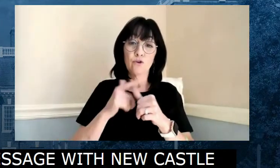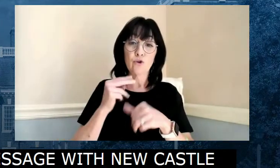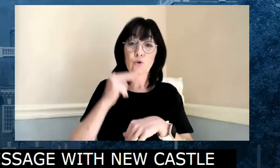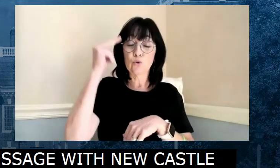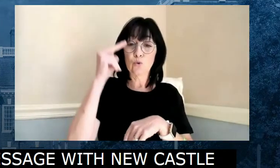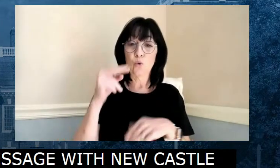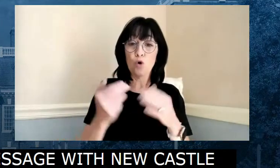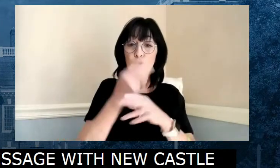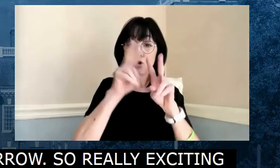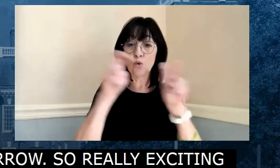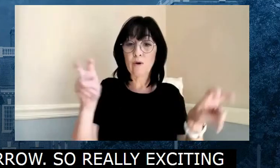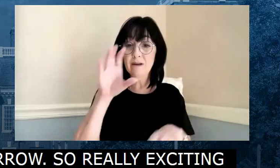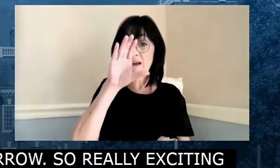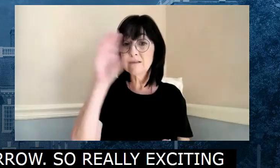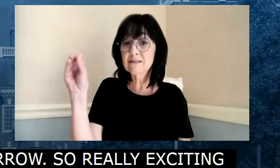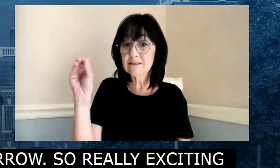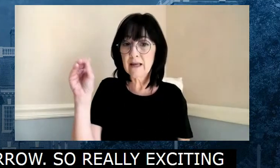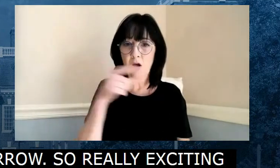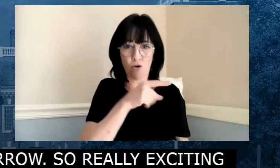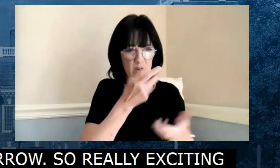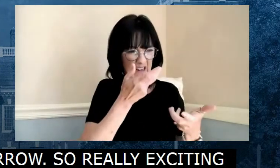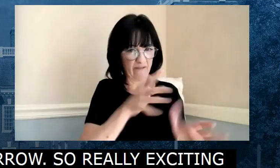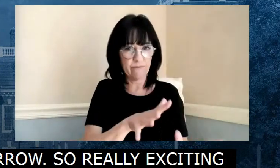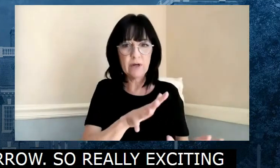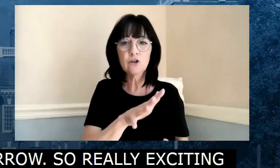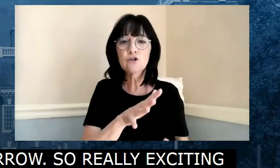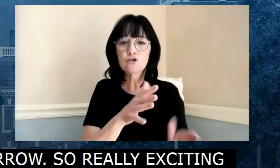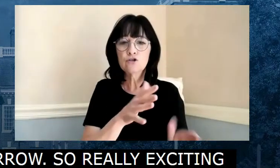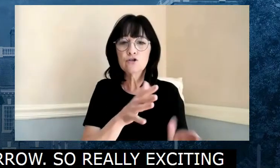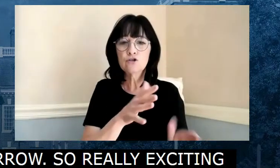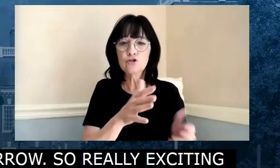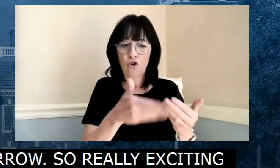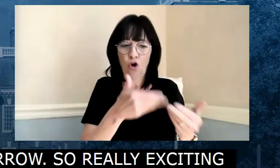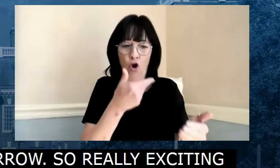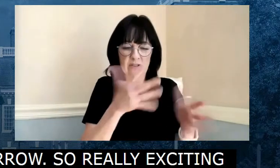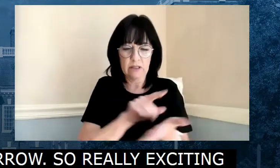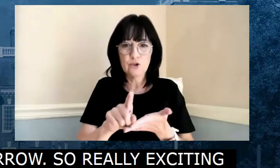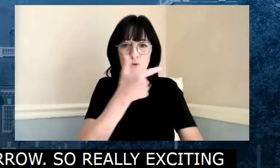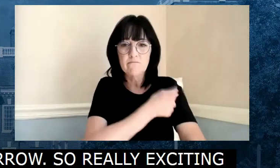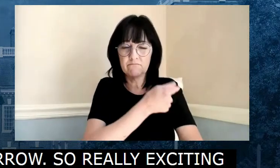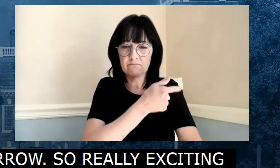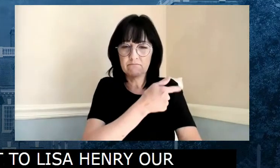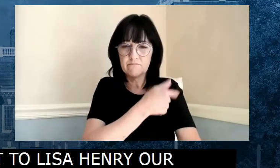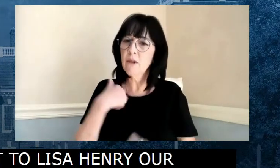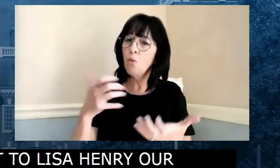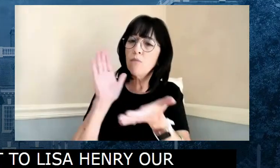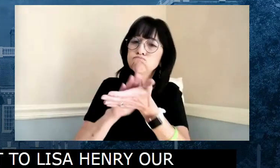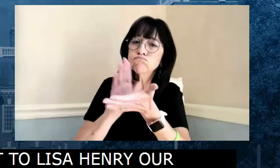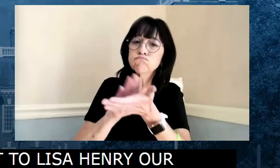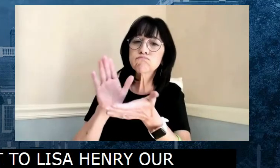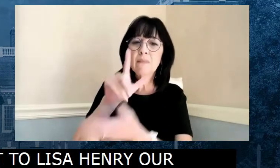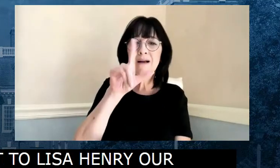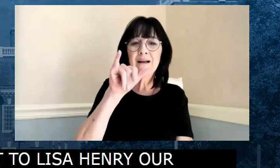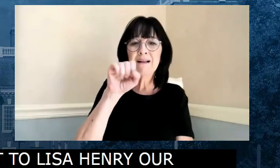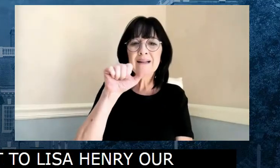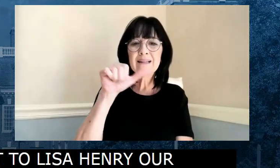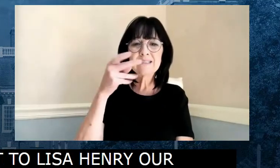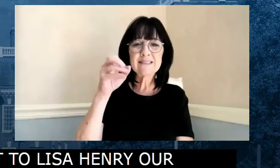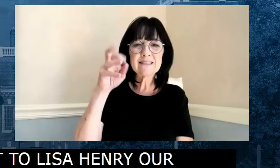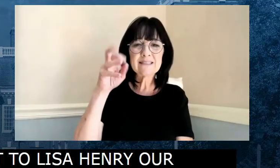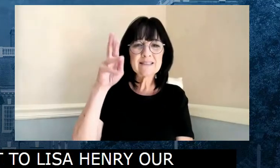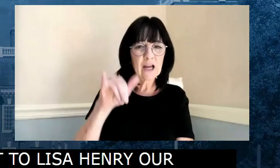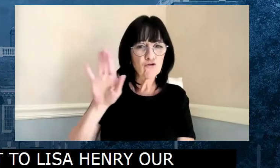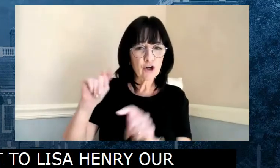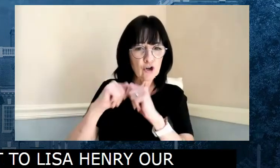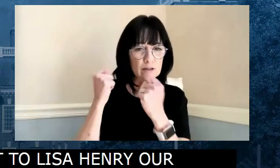out to Lisa Henry, our community health director, and her team at DPH for their efforts, and also Newcastle County. An